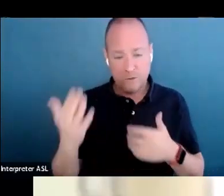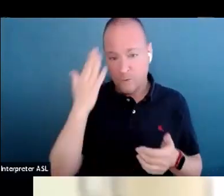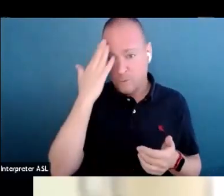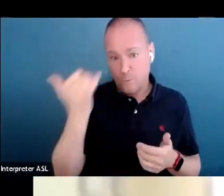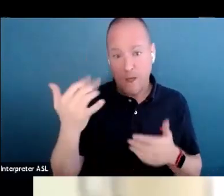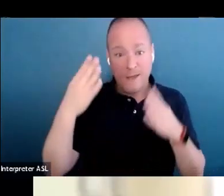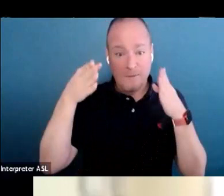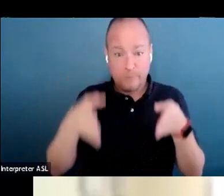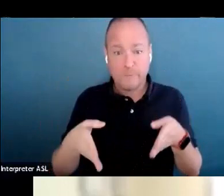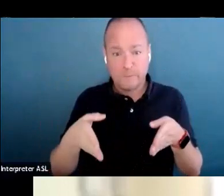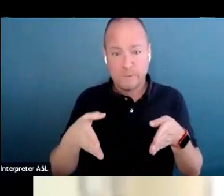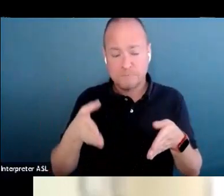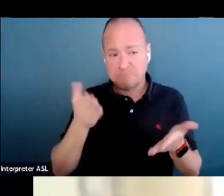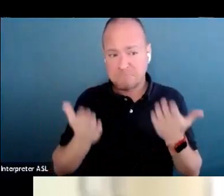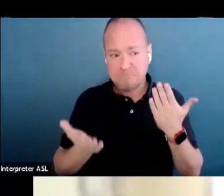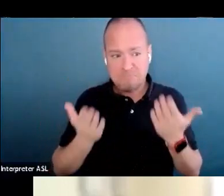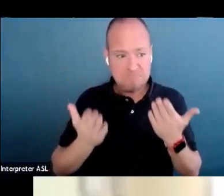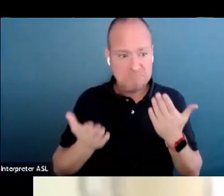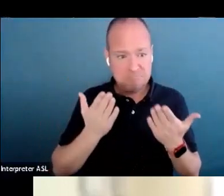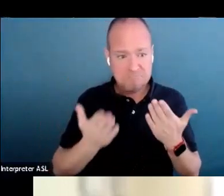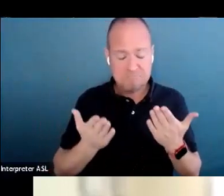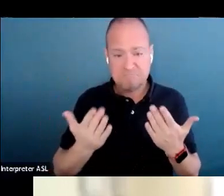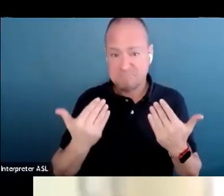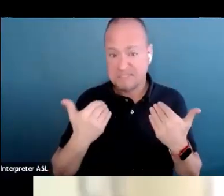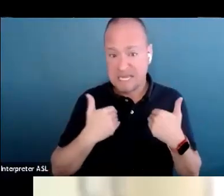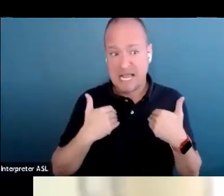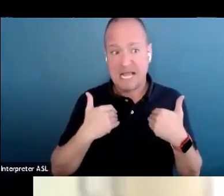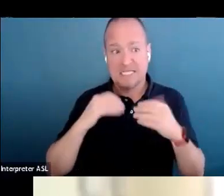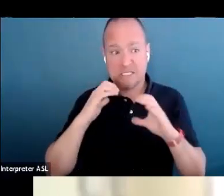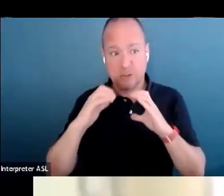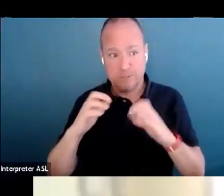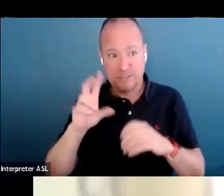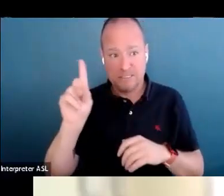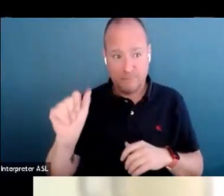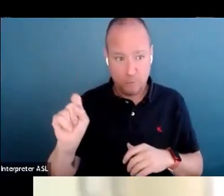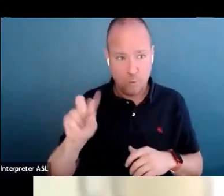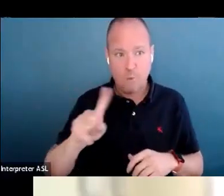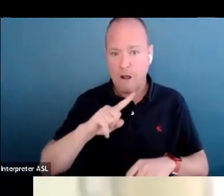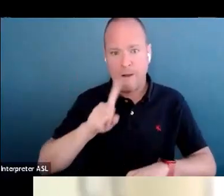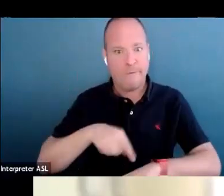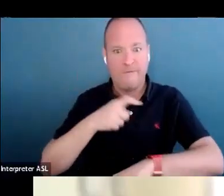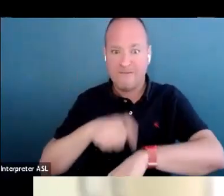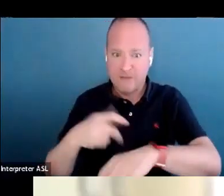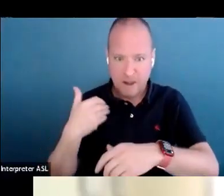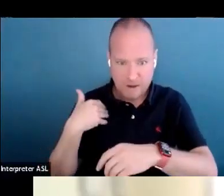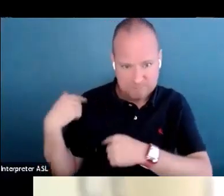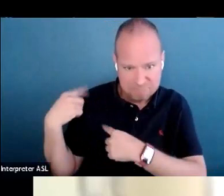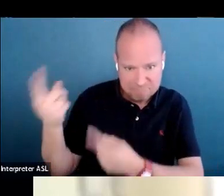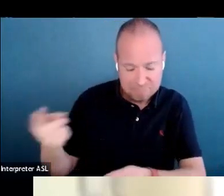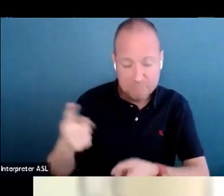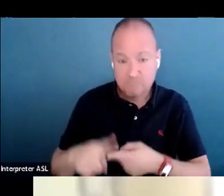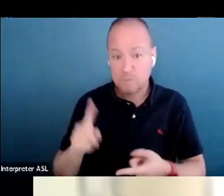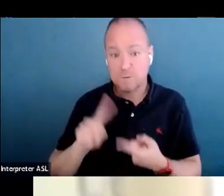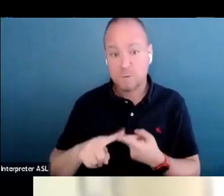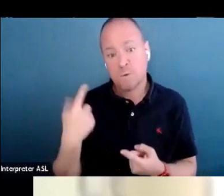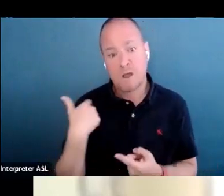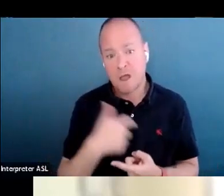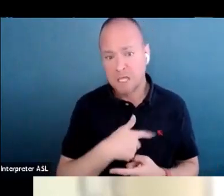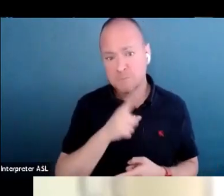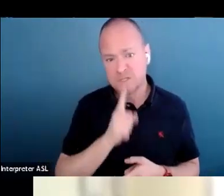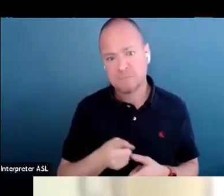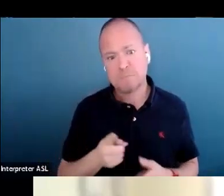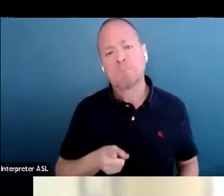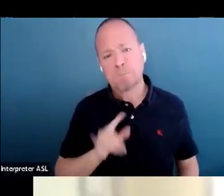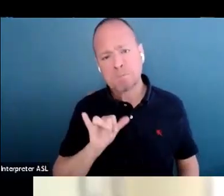may have a communication disability or how long they've had it. So to us, it really did make